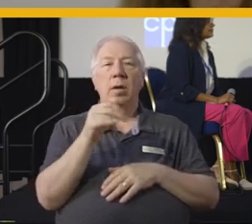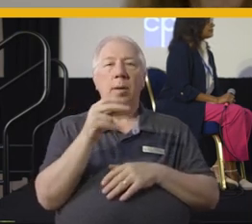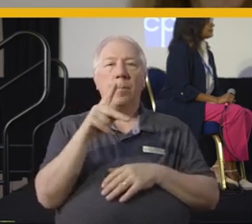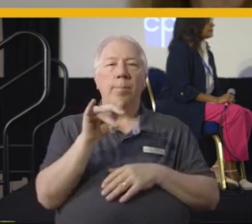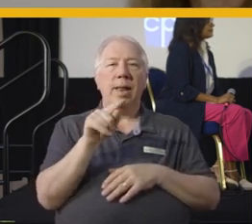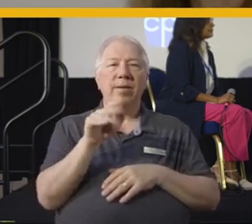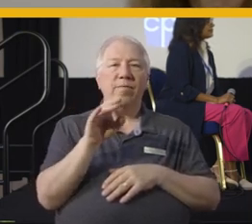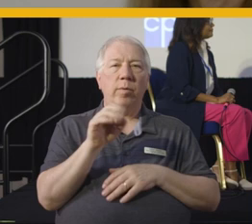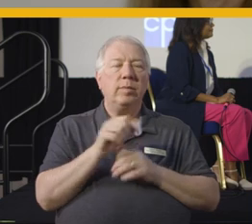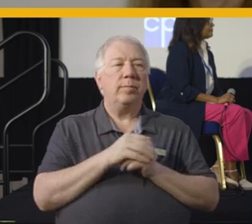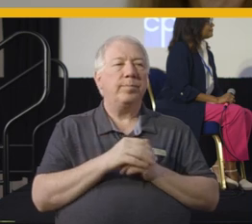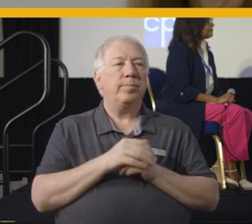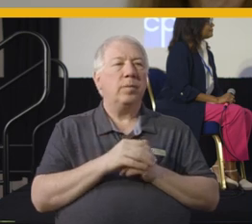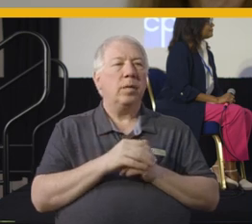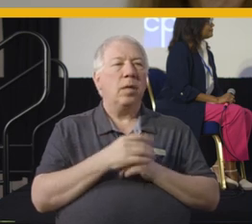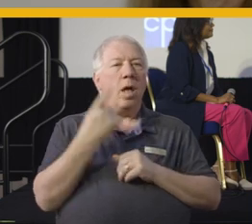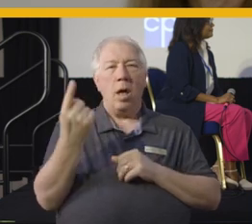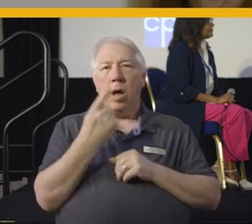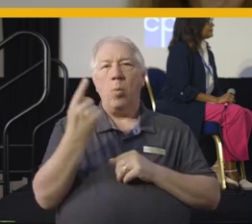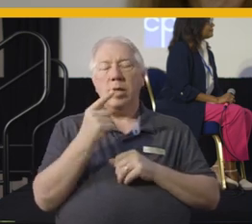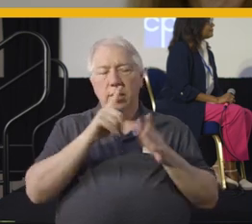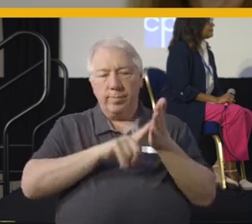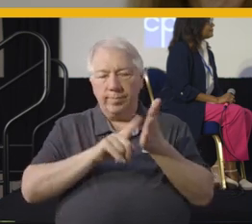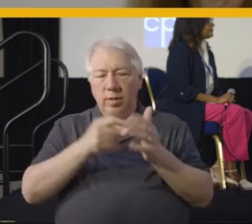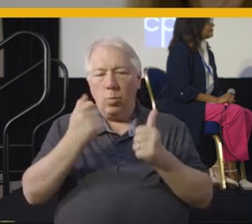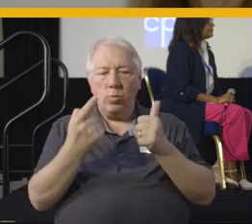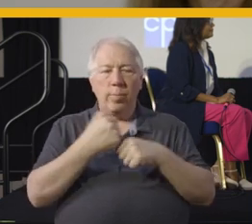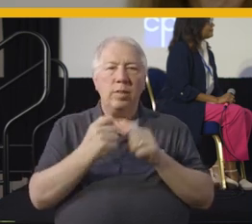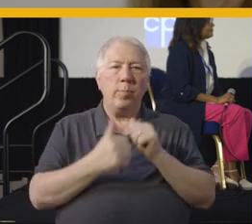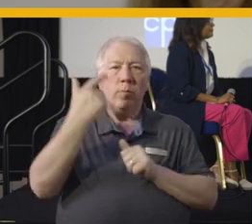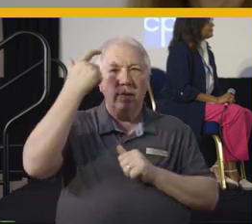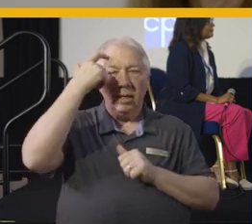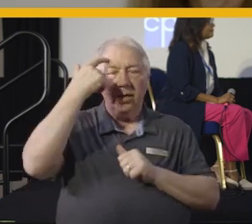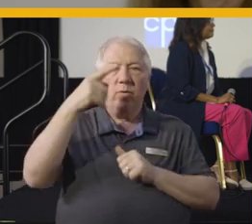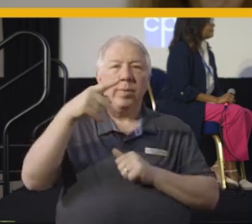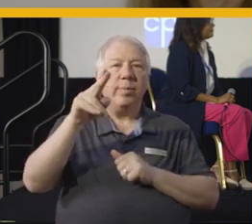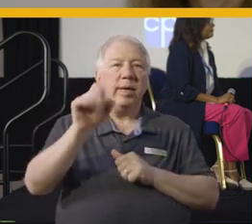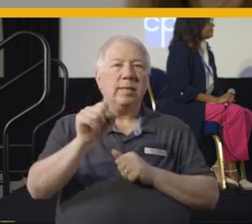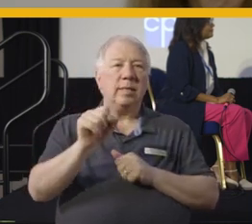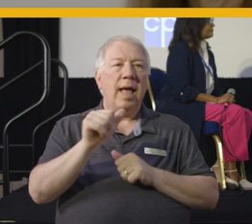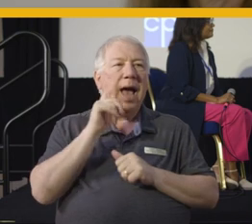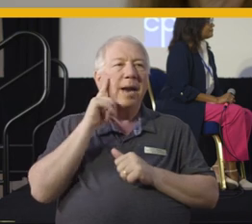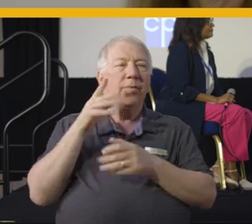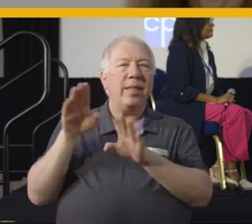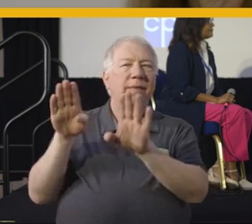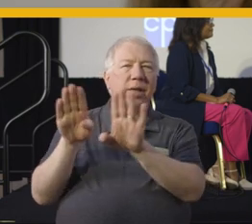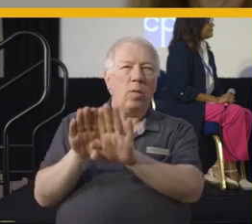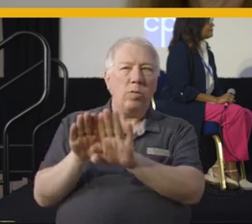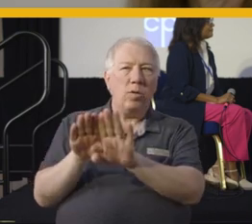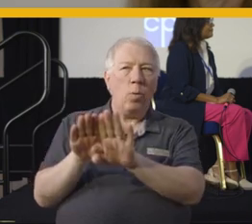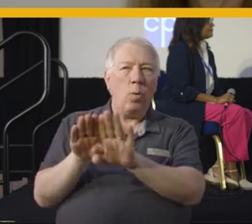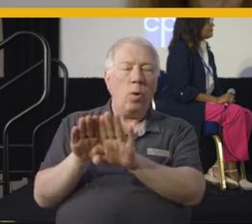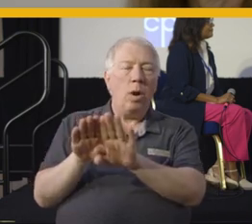But they're always examining which platforms make the most sense for PBS. So I don't think they've closed the door on it.